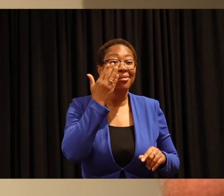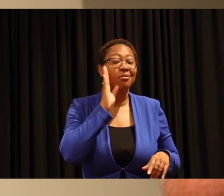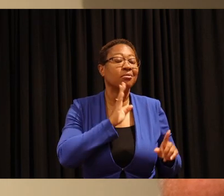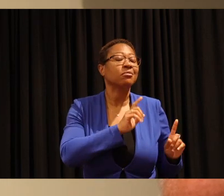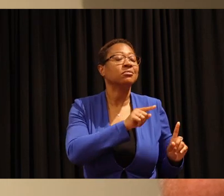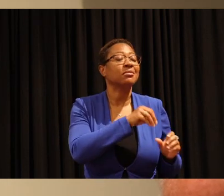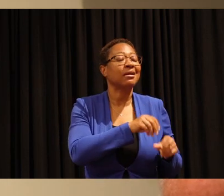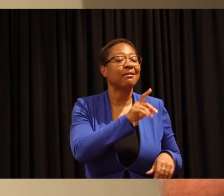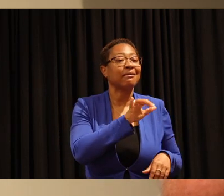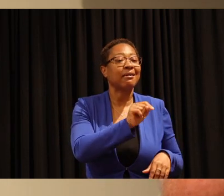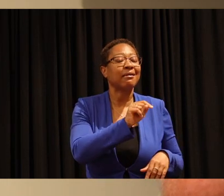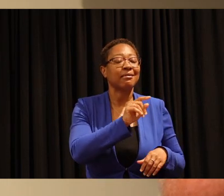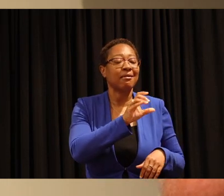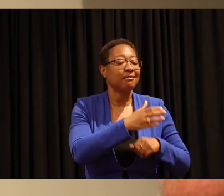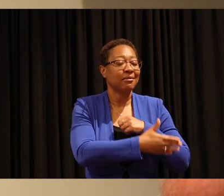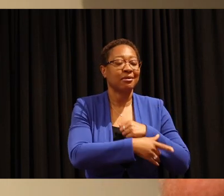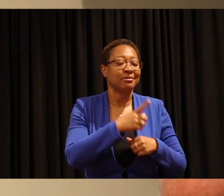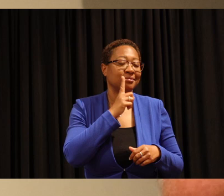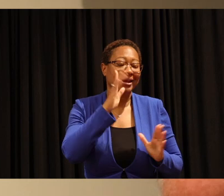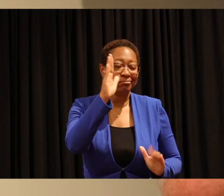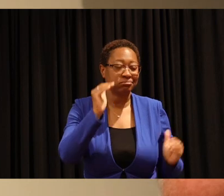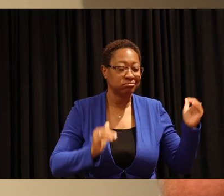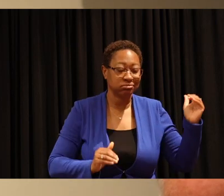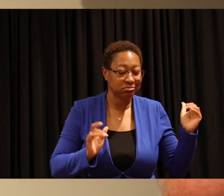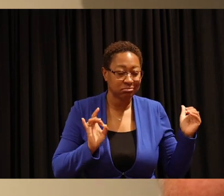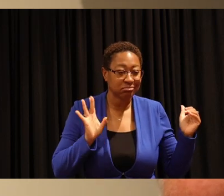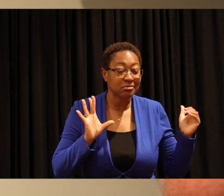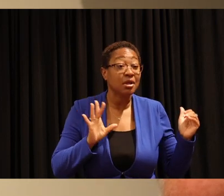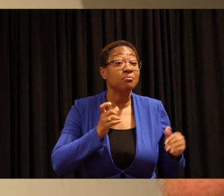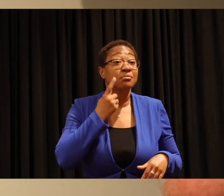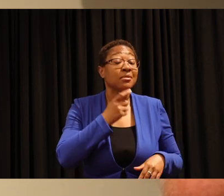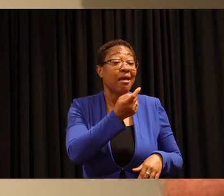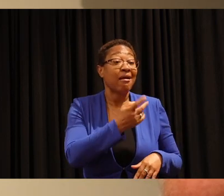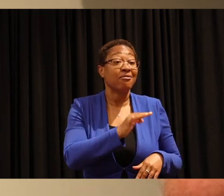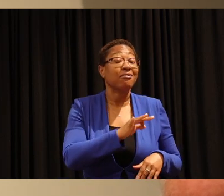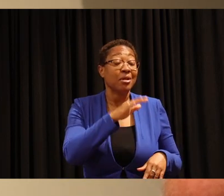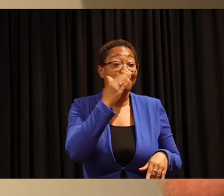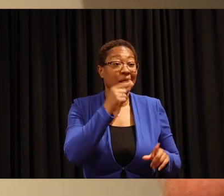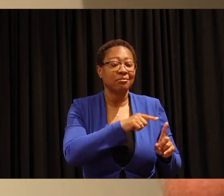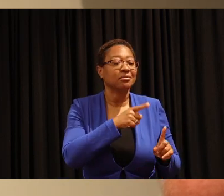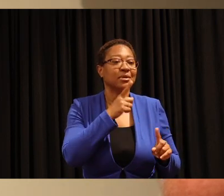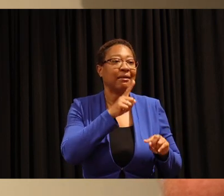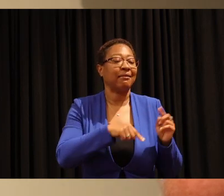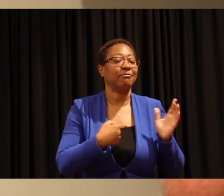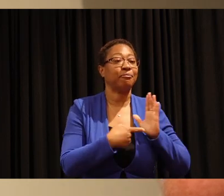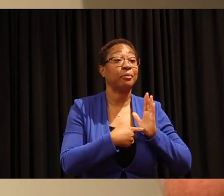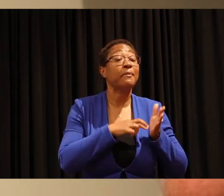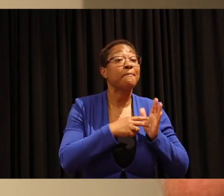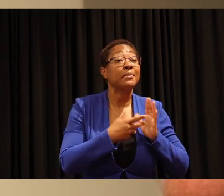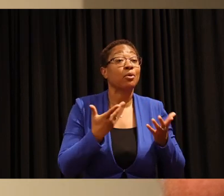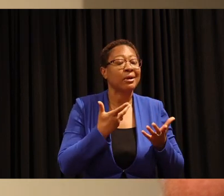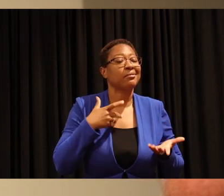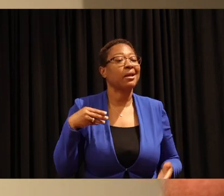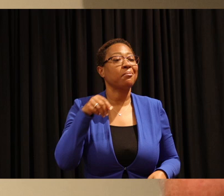Kent County are disproportionately affected in that more than half of the Black renters are actually cost burden, which means they